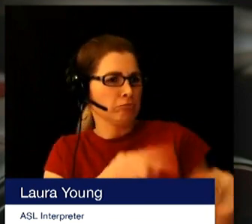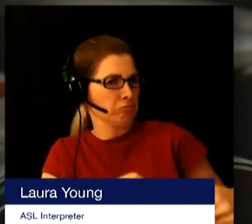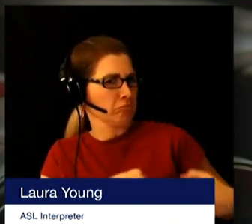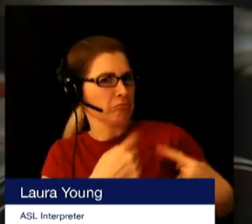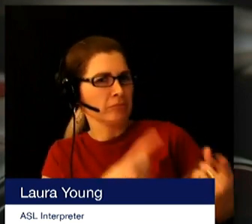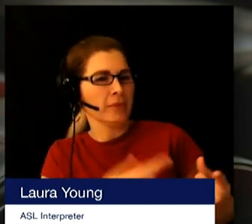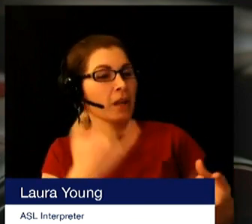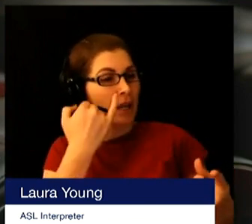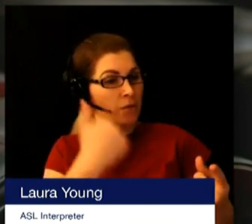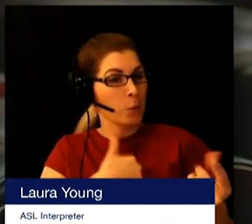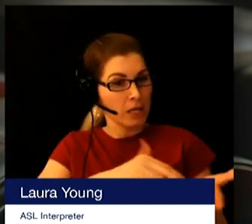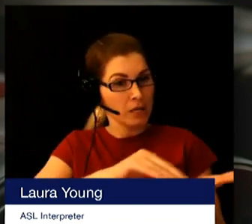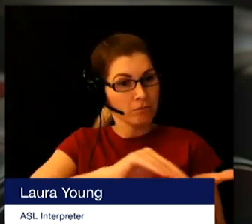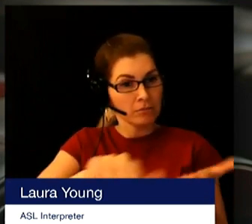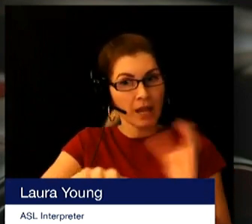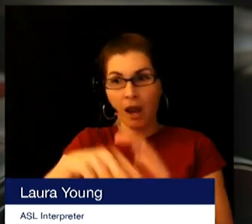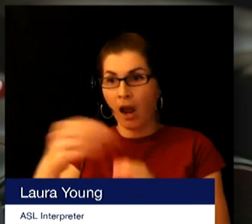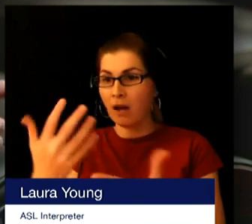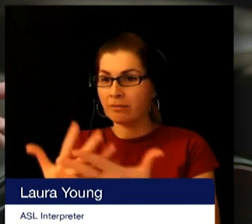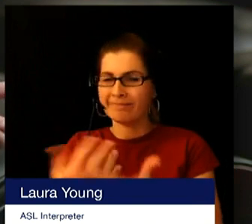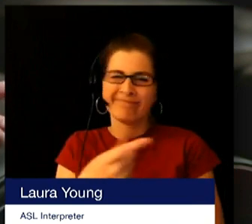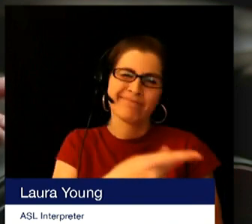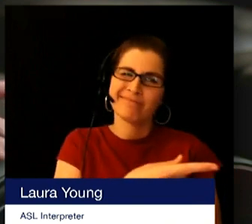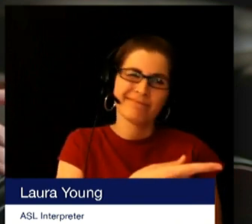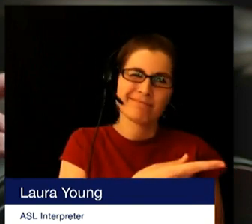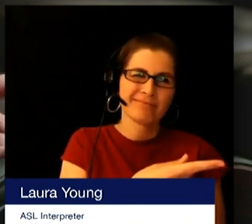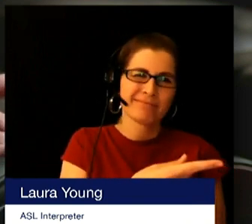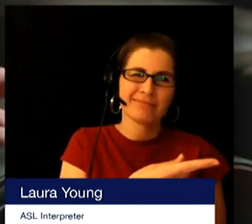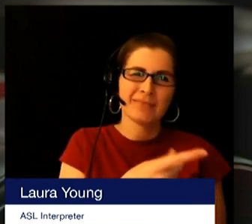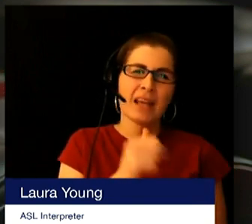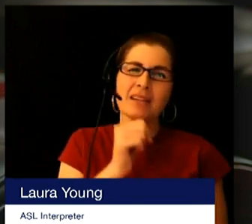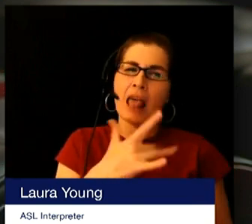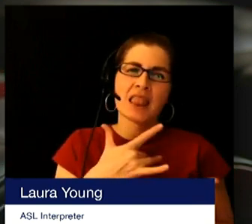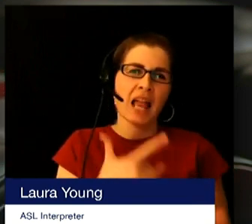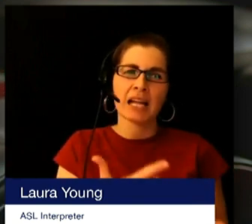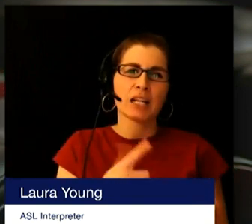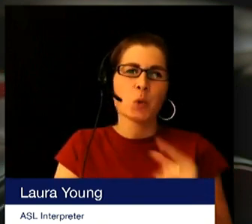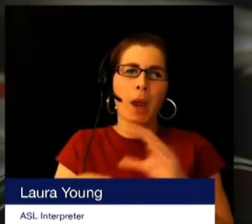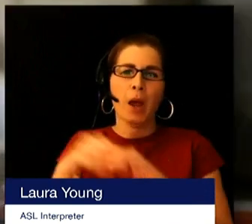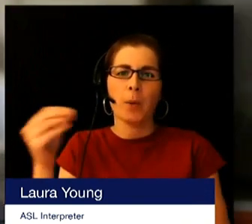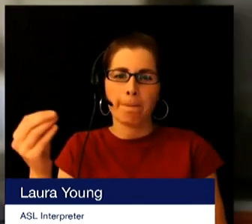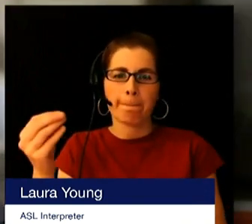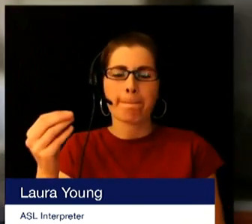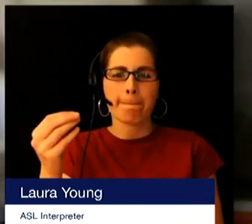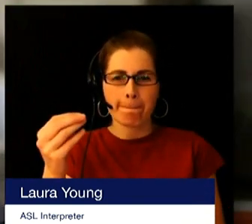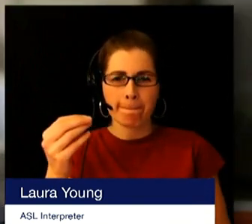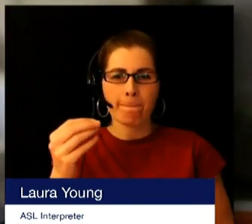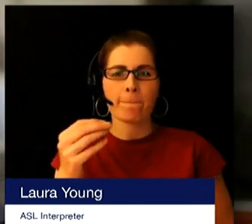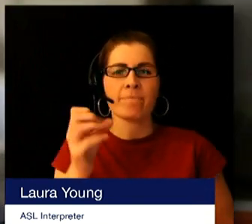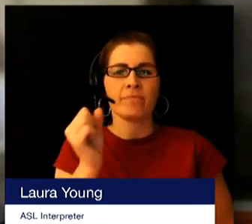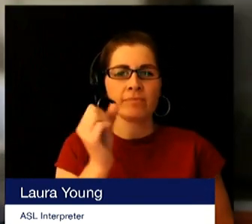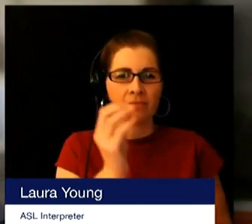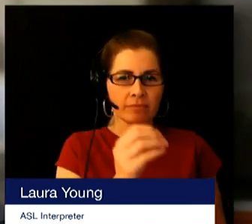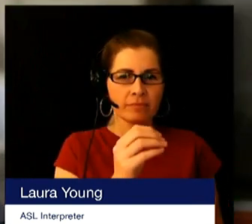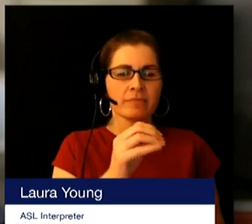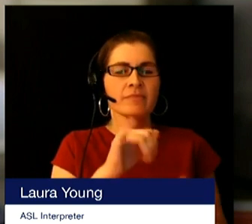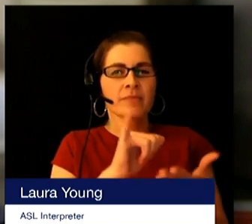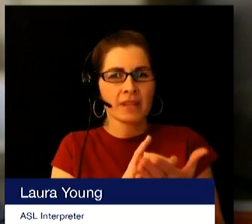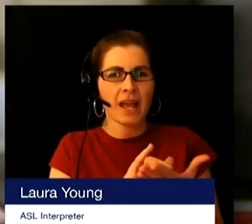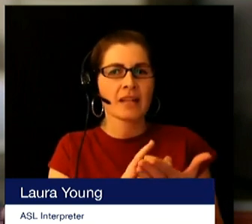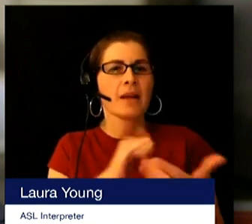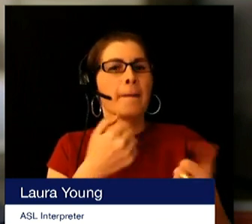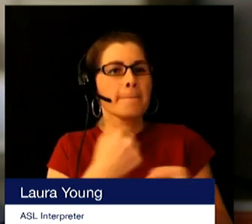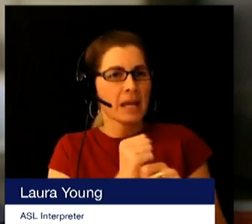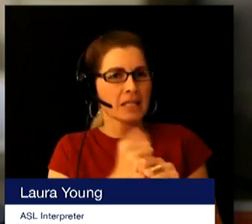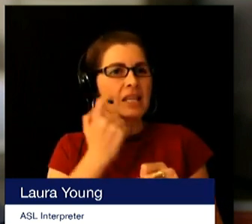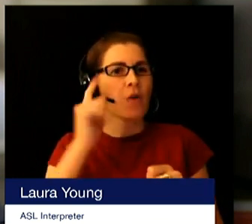next to nothing. So it makes sense for the governors to use their clemency power in those cases. The country recognizes that criminal